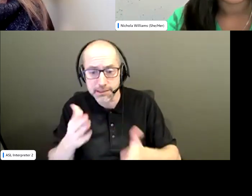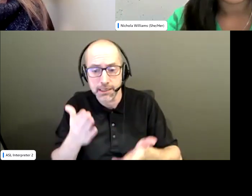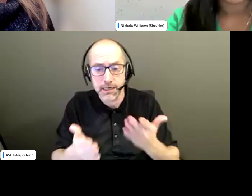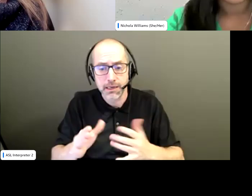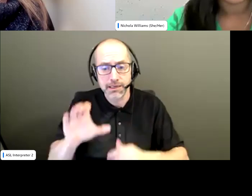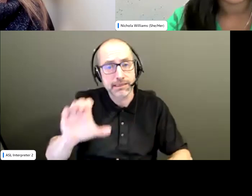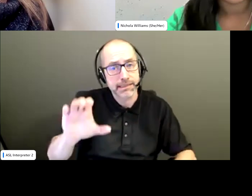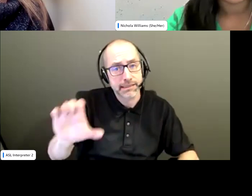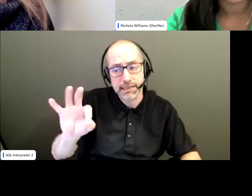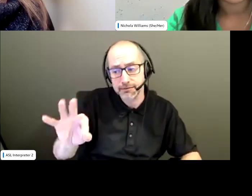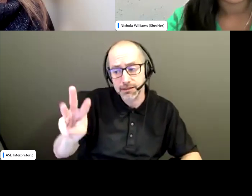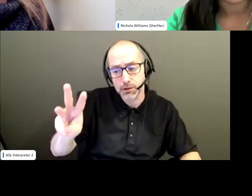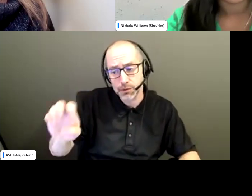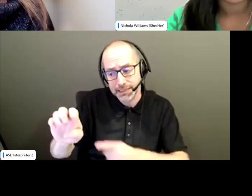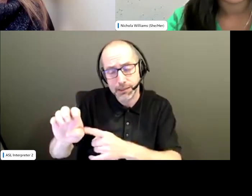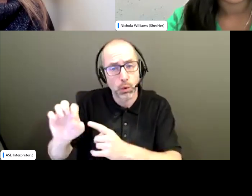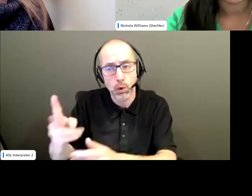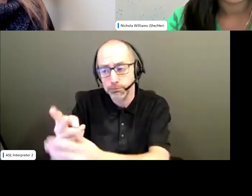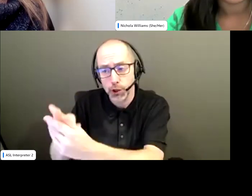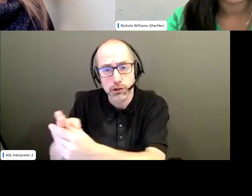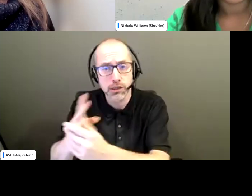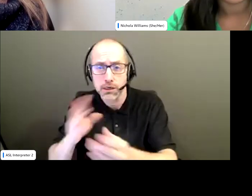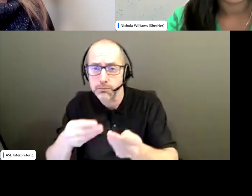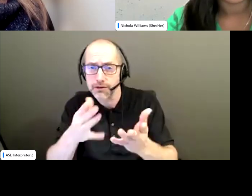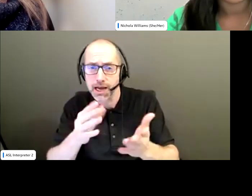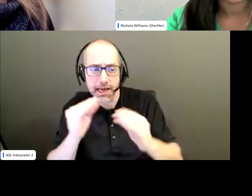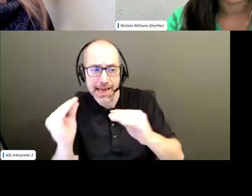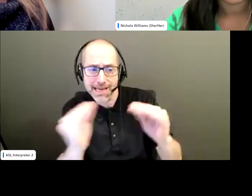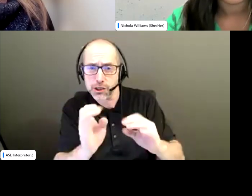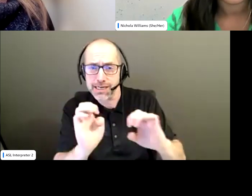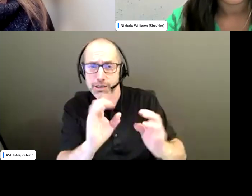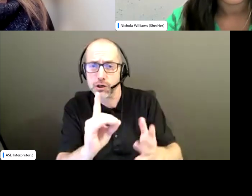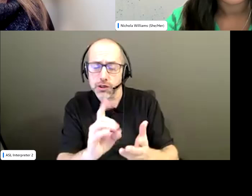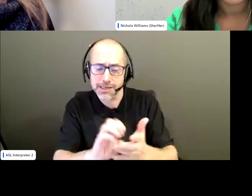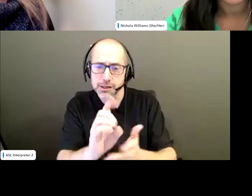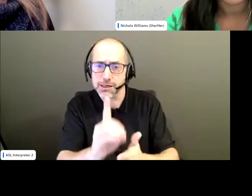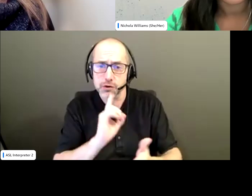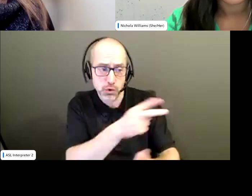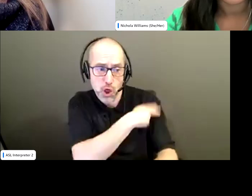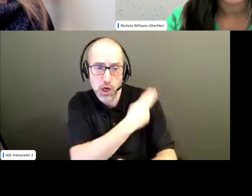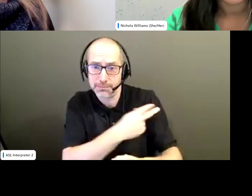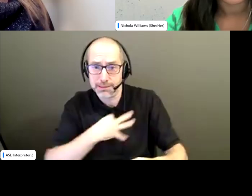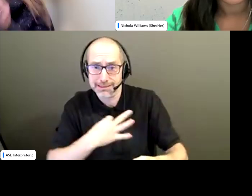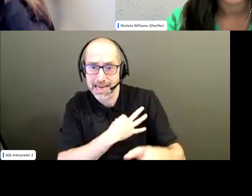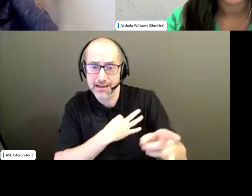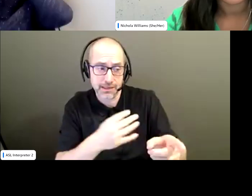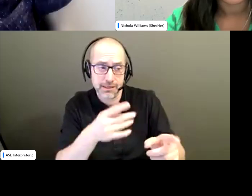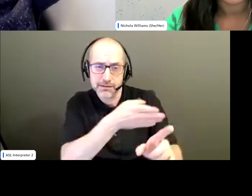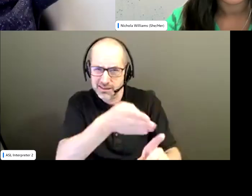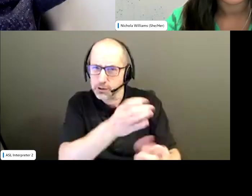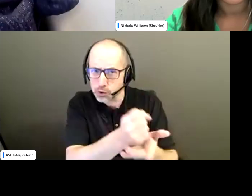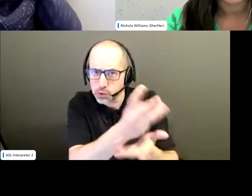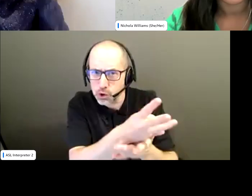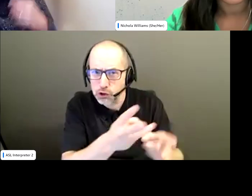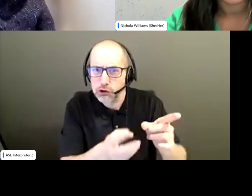of CCFWE provide education to hospitals, particularly social workers, about these programs. The person is asking whether